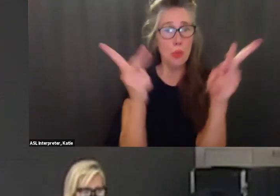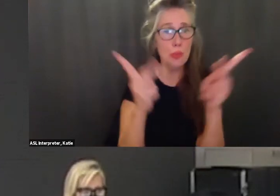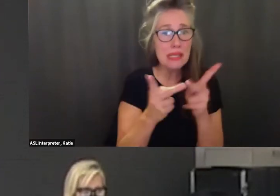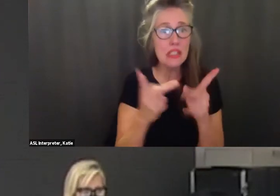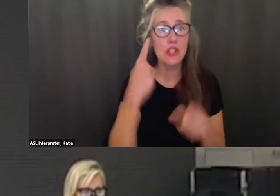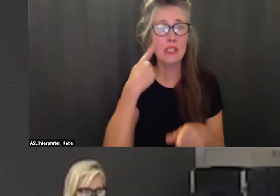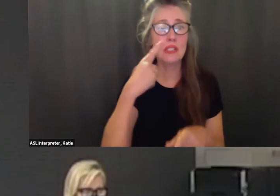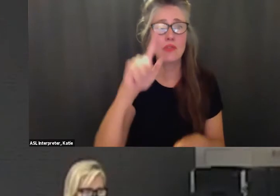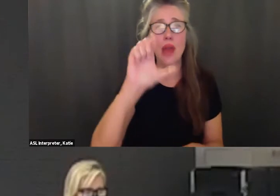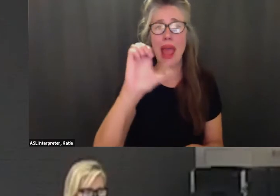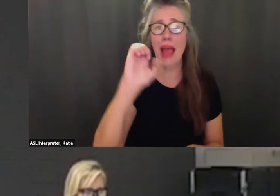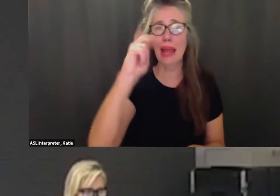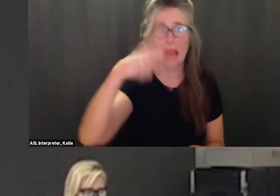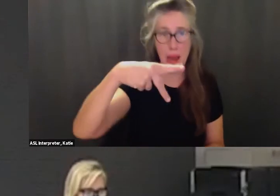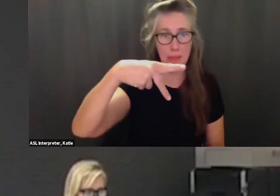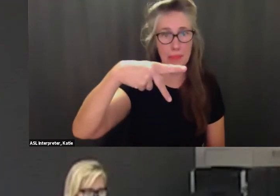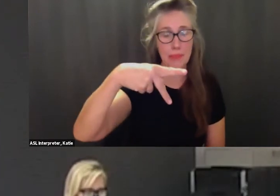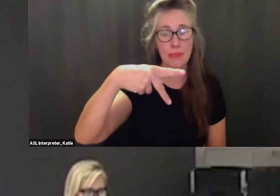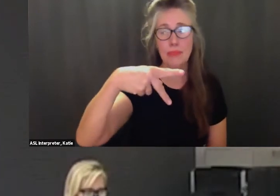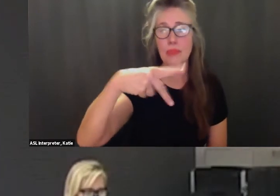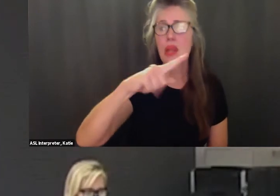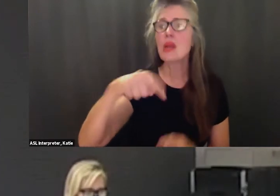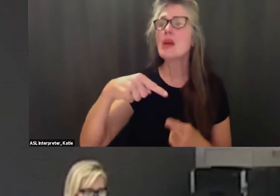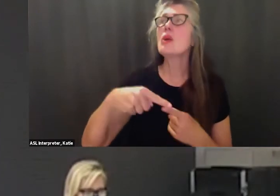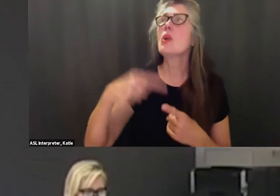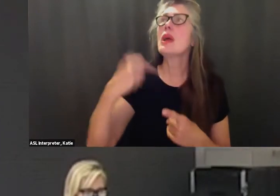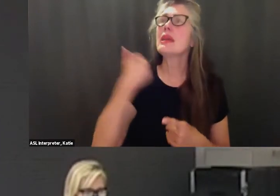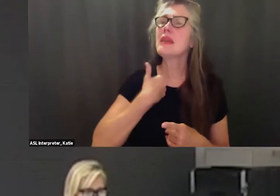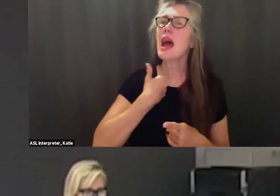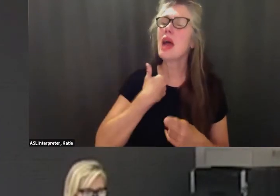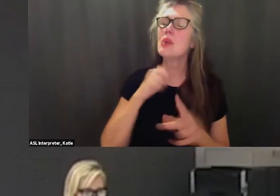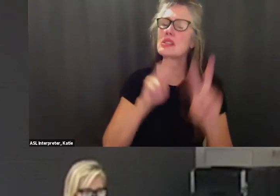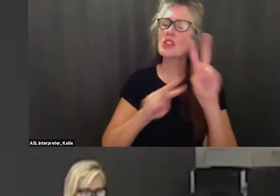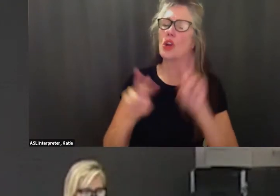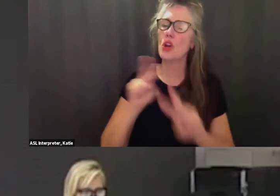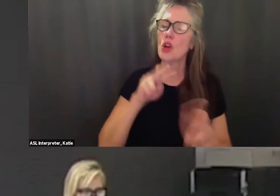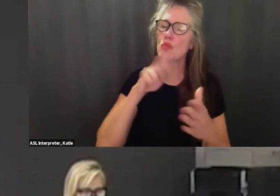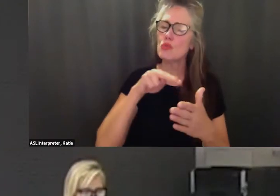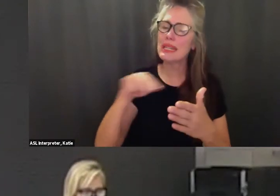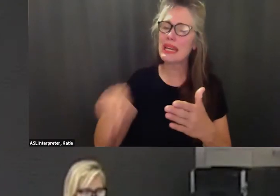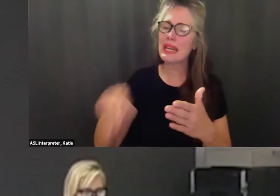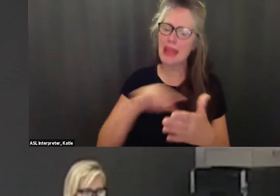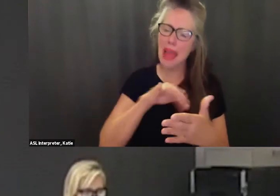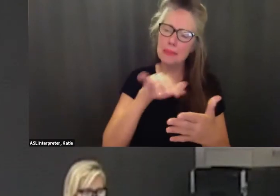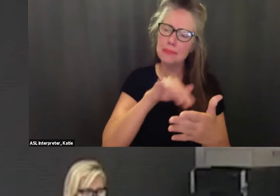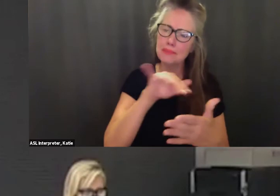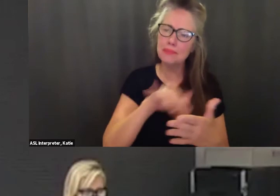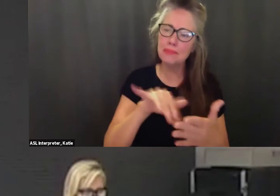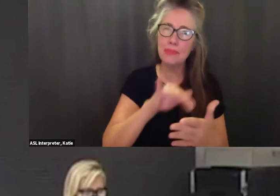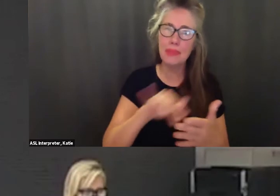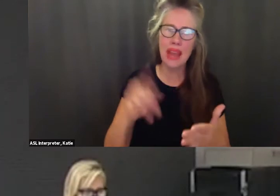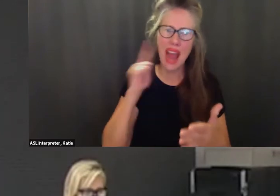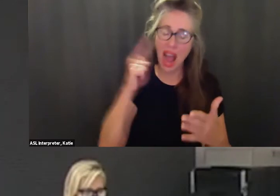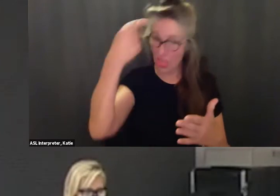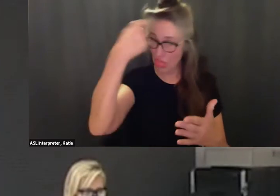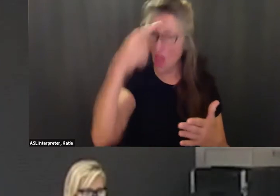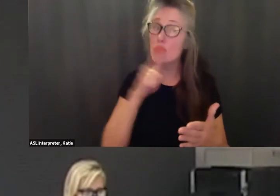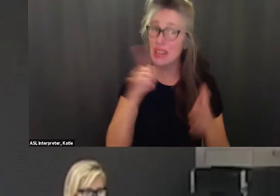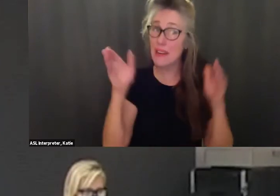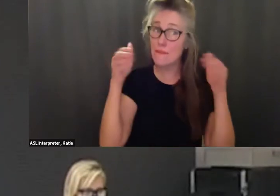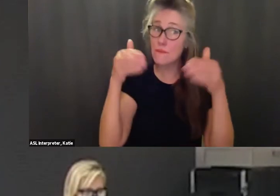LCAP. And when I was reviewing them, it's, as you say, it's lasered focus